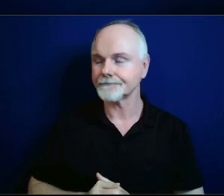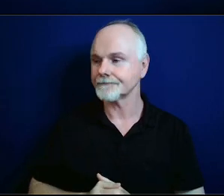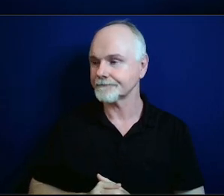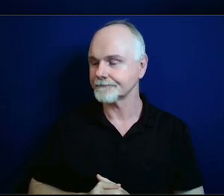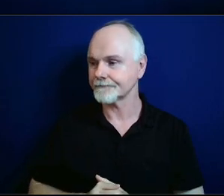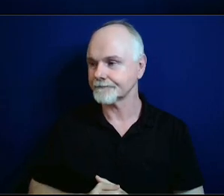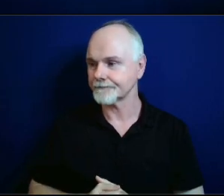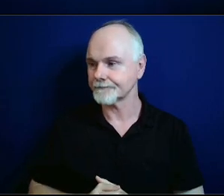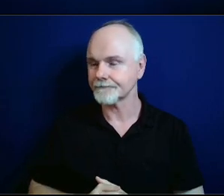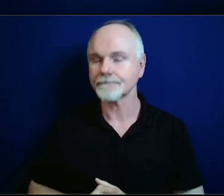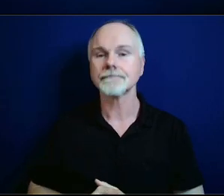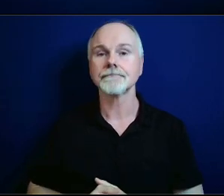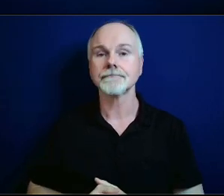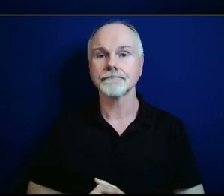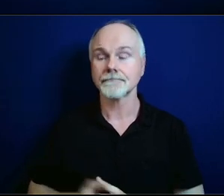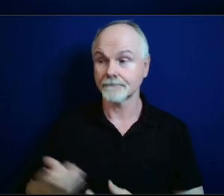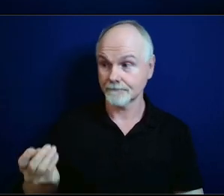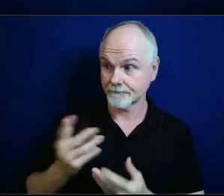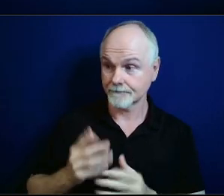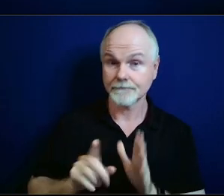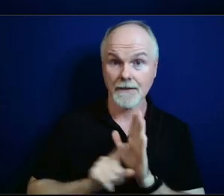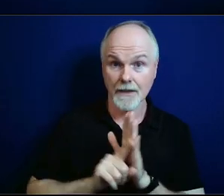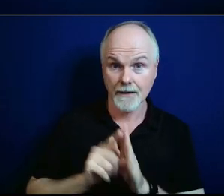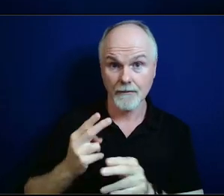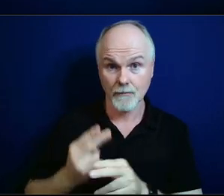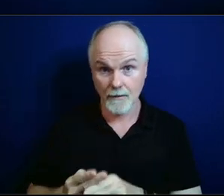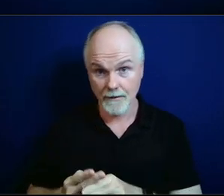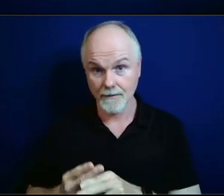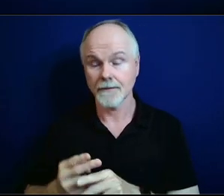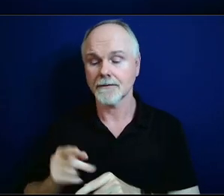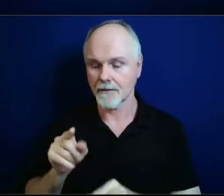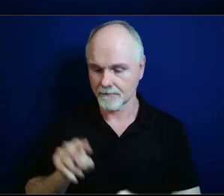Next, we calculated her body mass index,